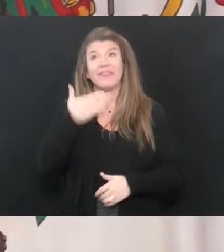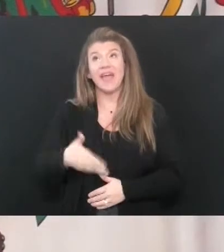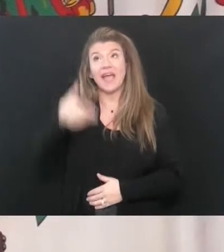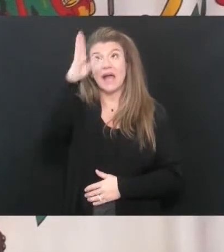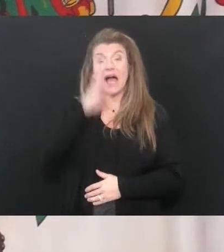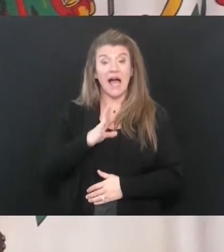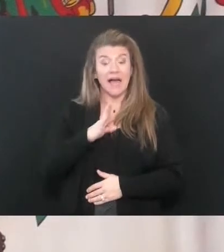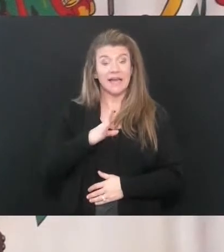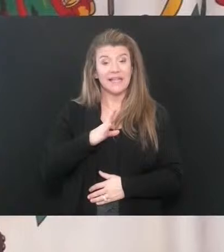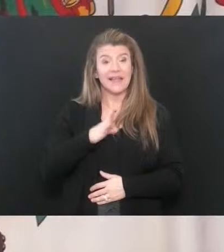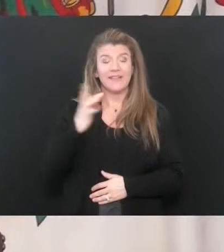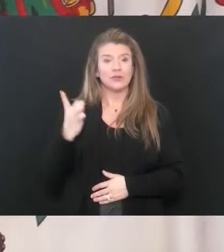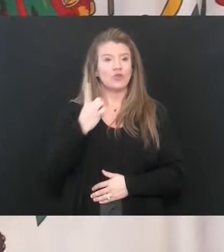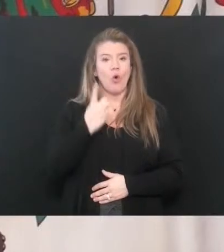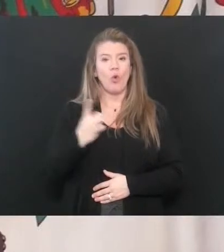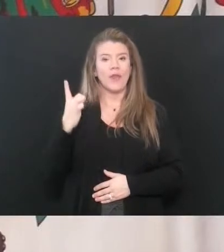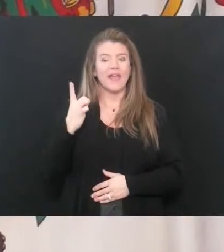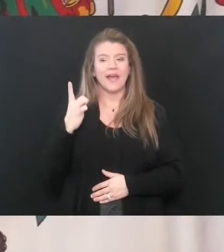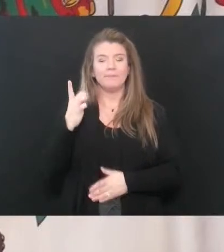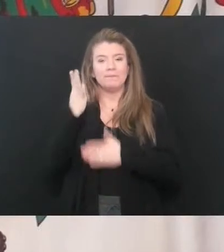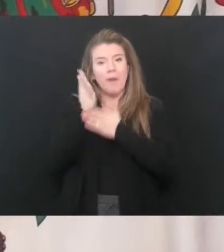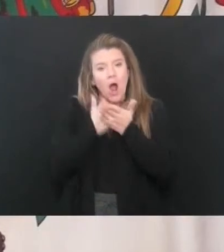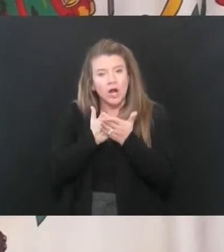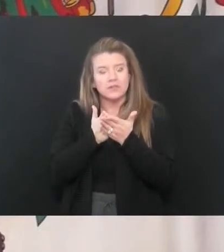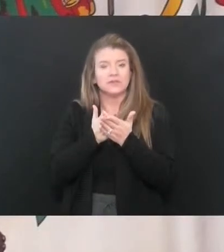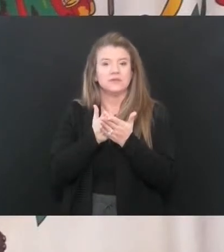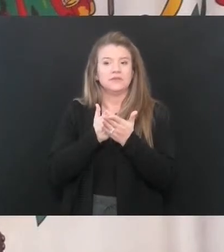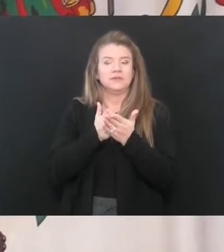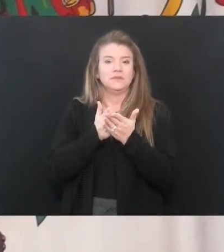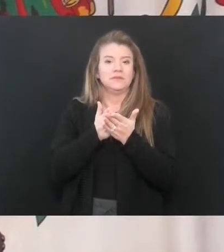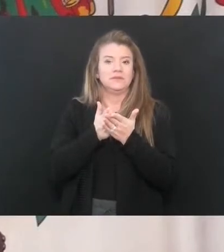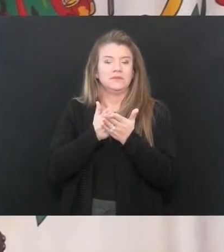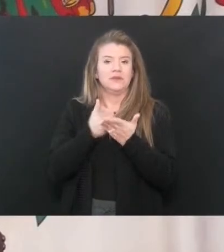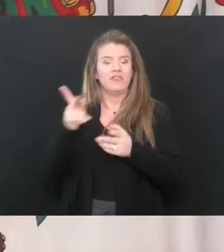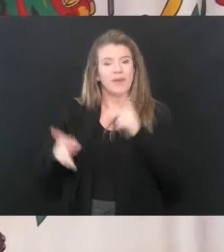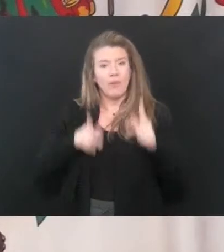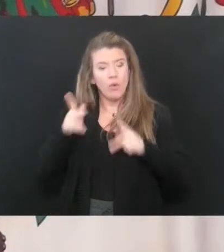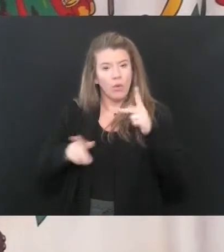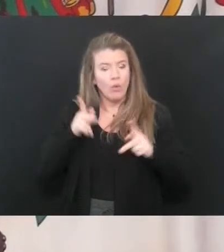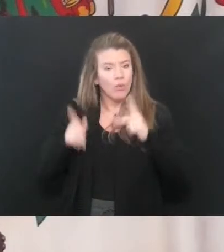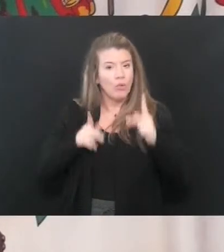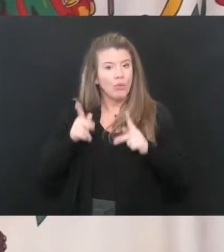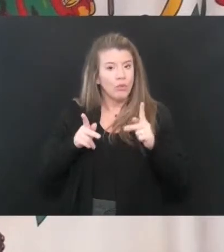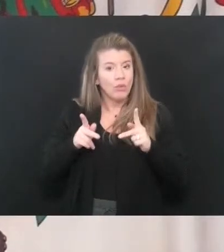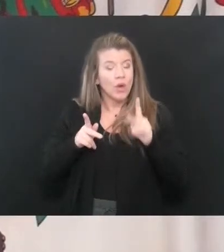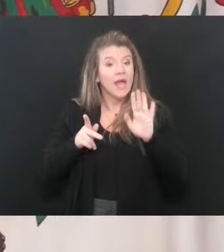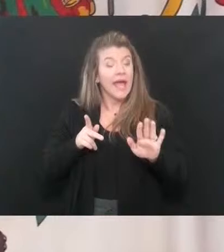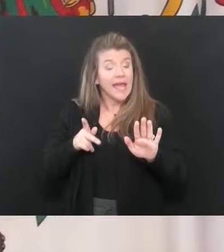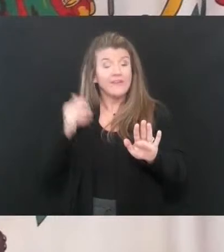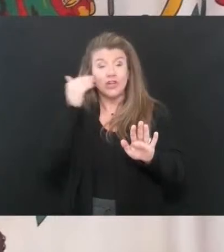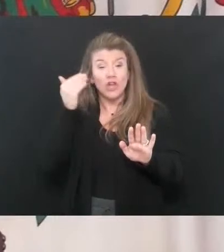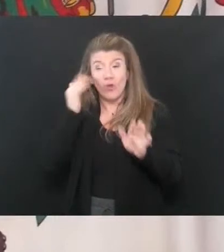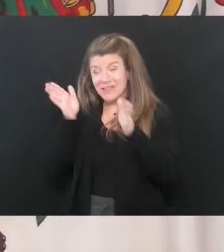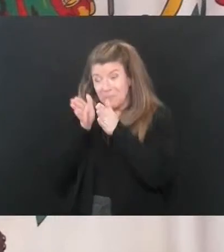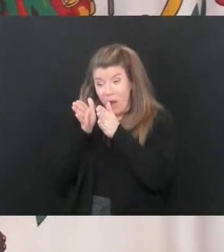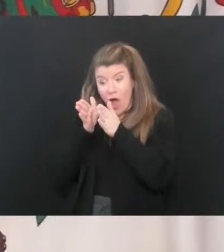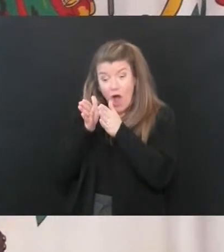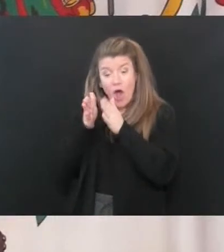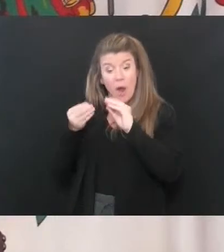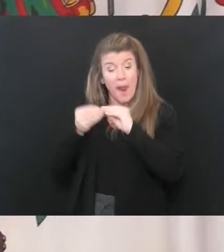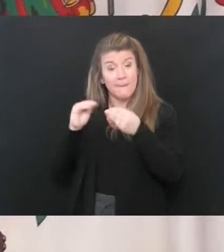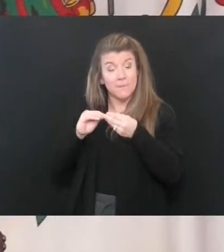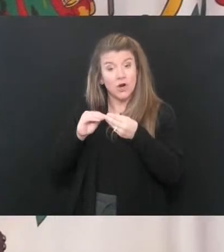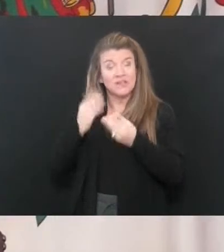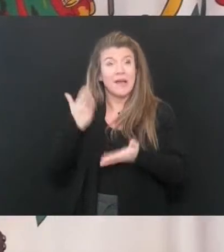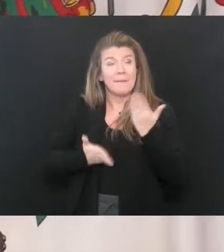God there's just only a fraction that of people, even though the fraction was